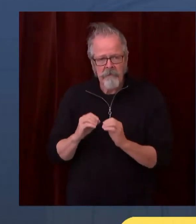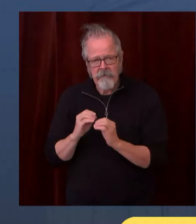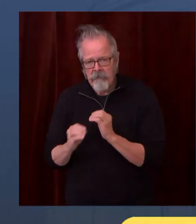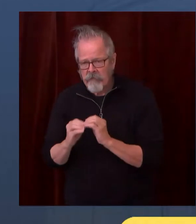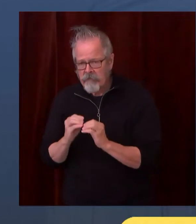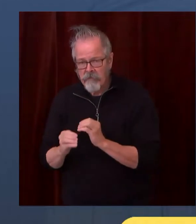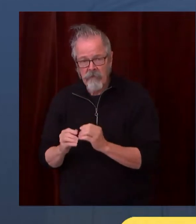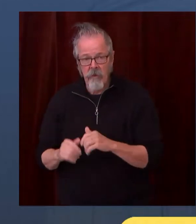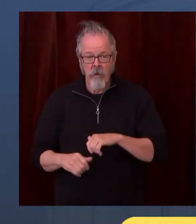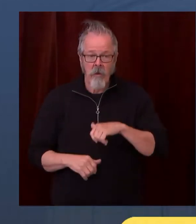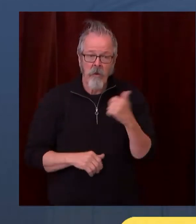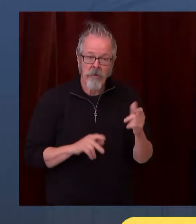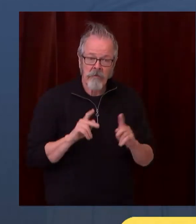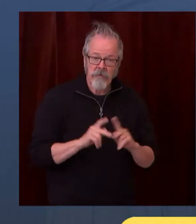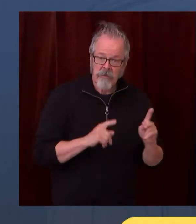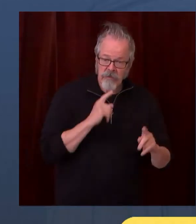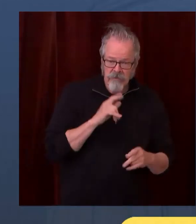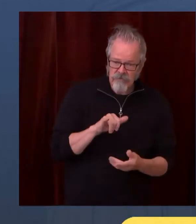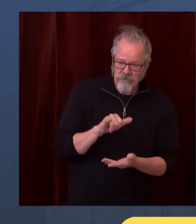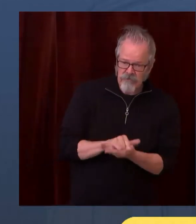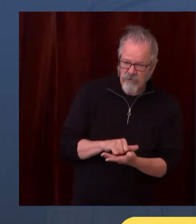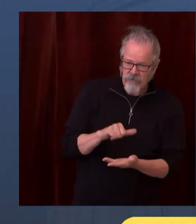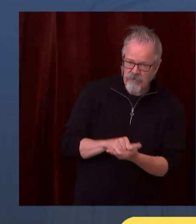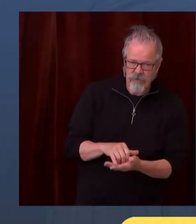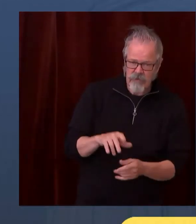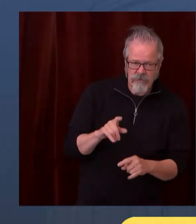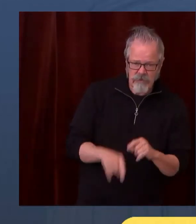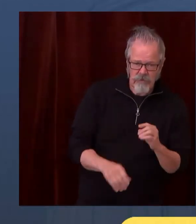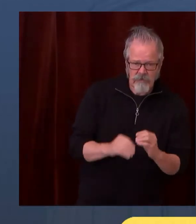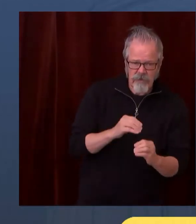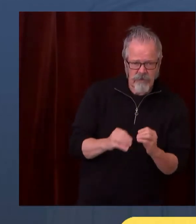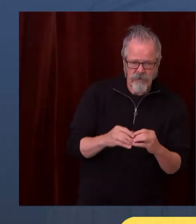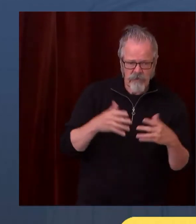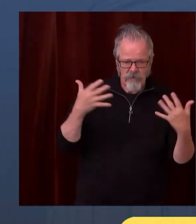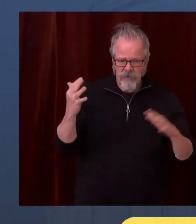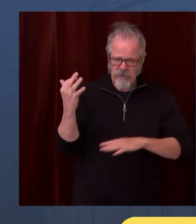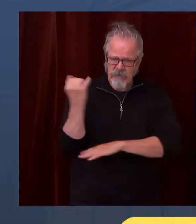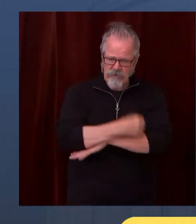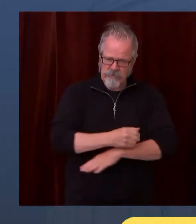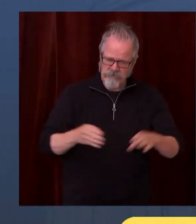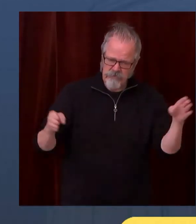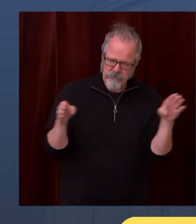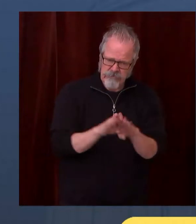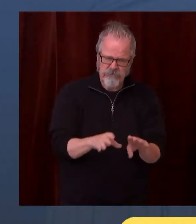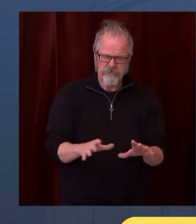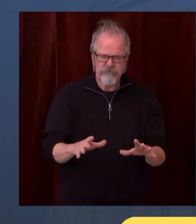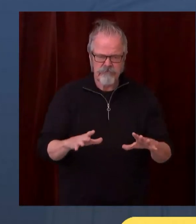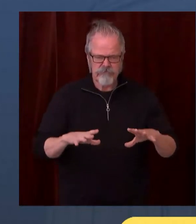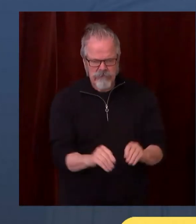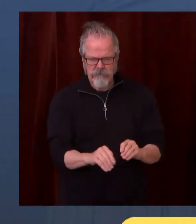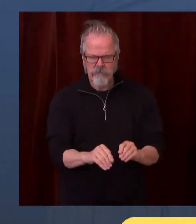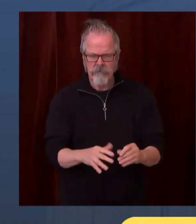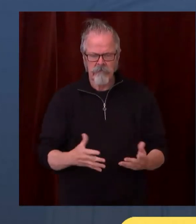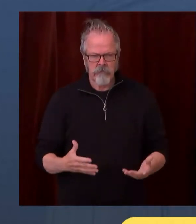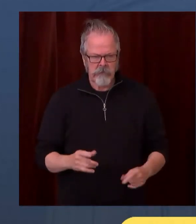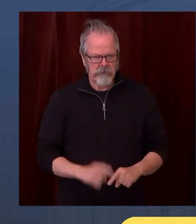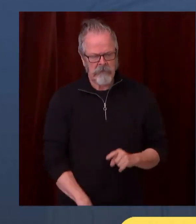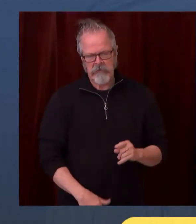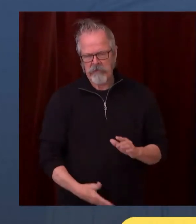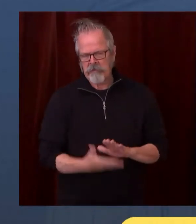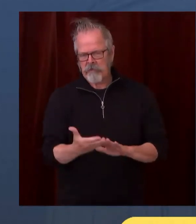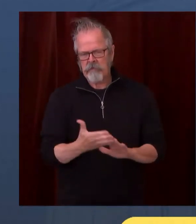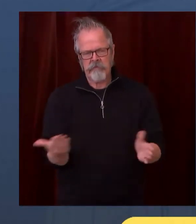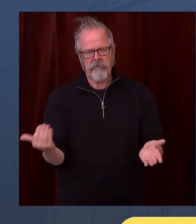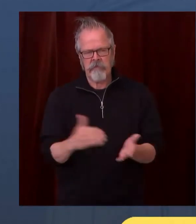repaired, at least under current conditions. So I think it is the right thing to do to insist that a